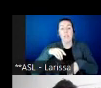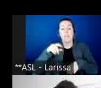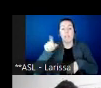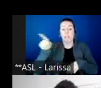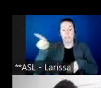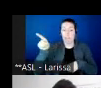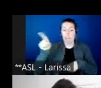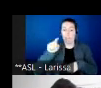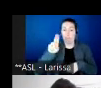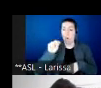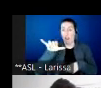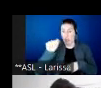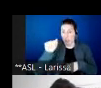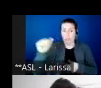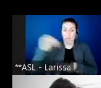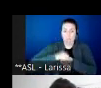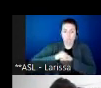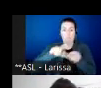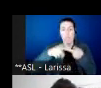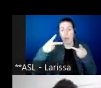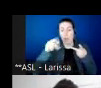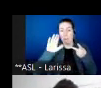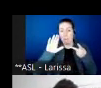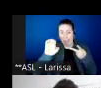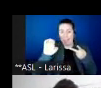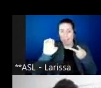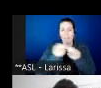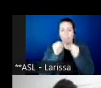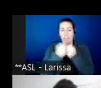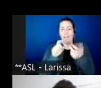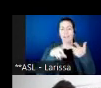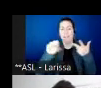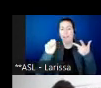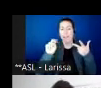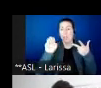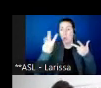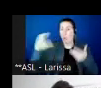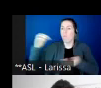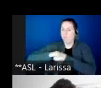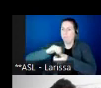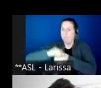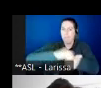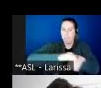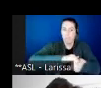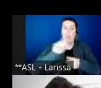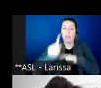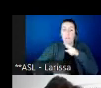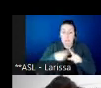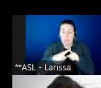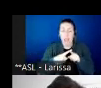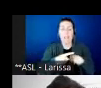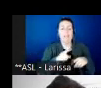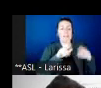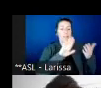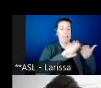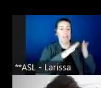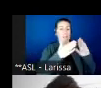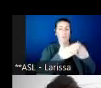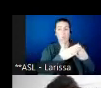Association, PACE Society, and SNOW. And also had dialogues with